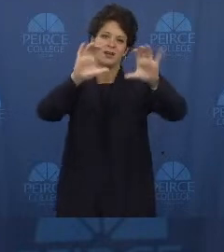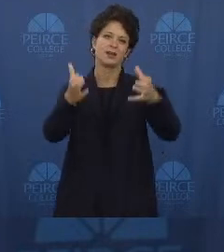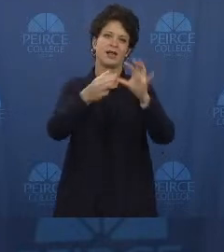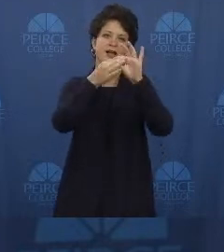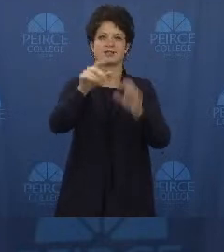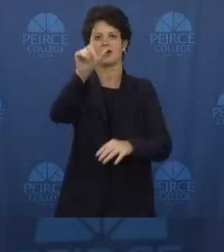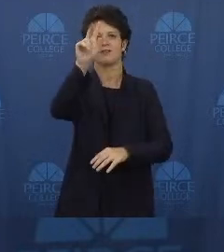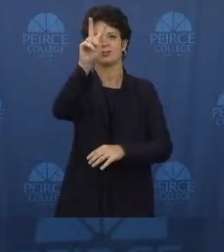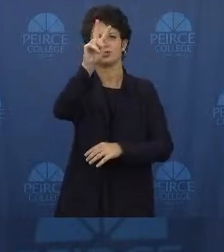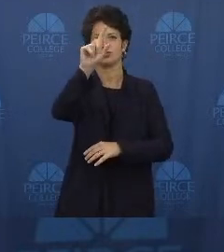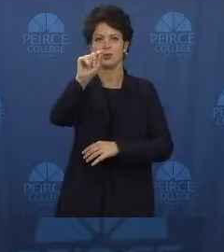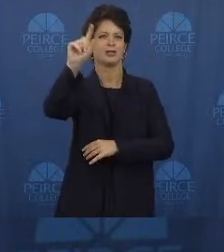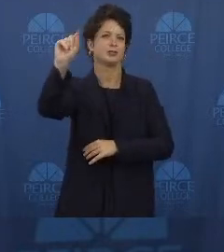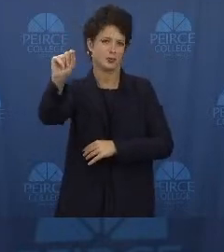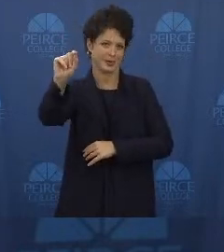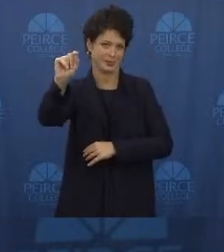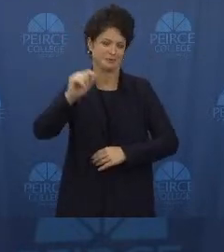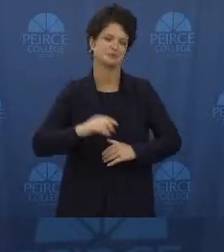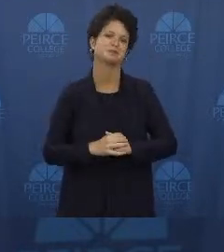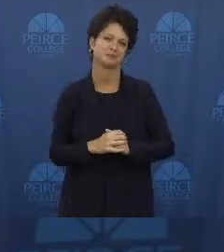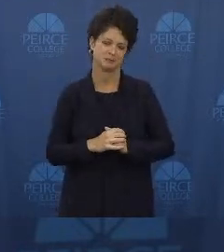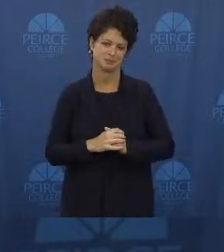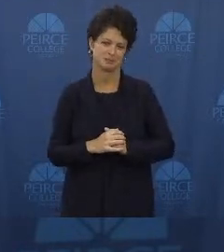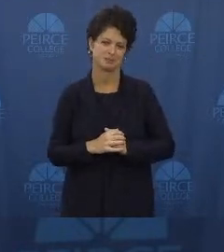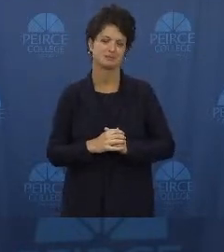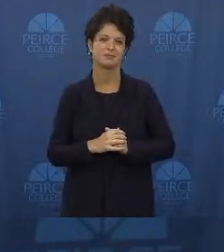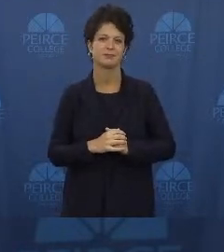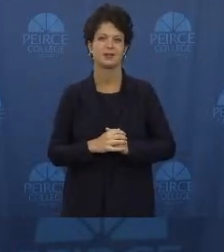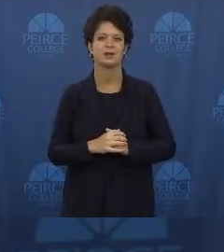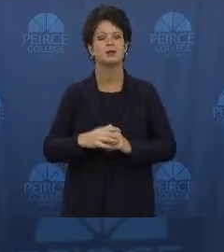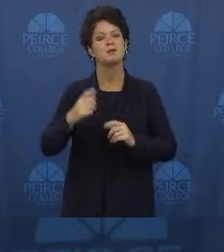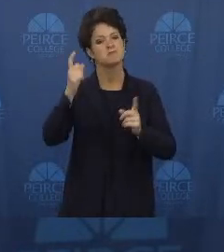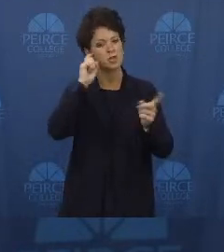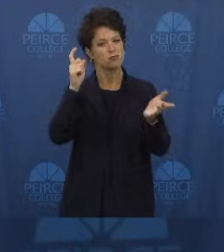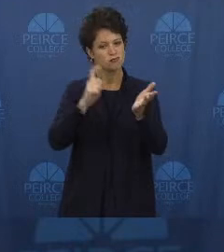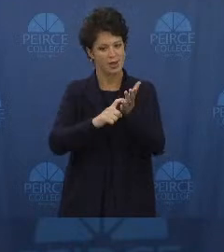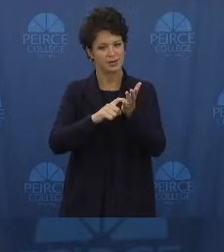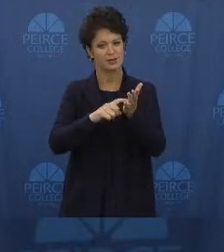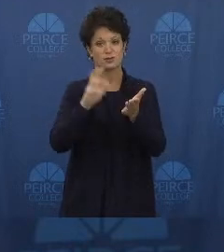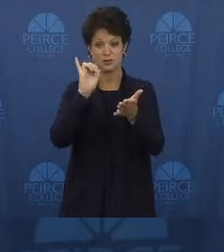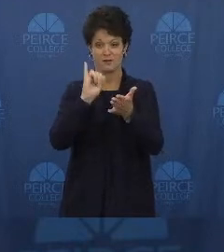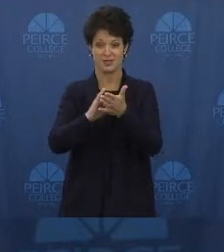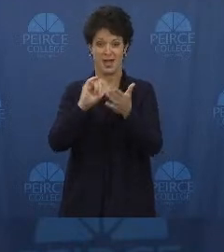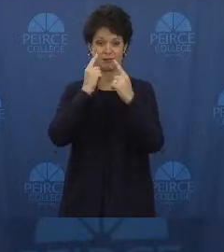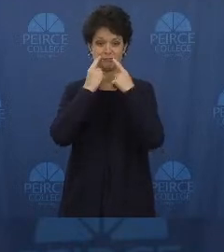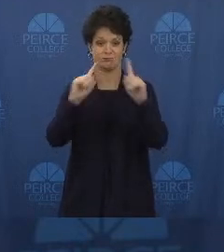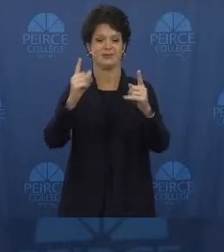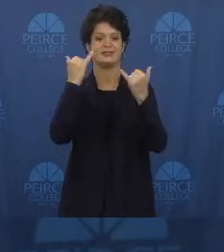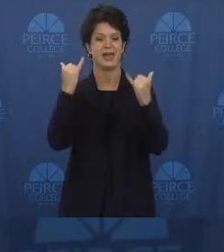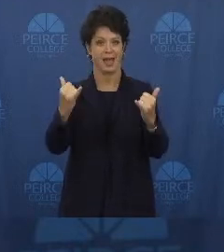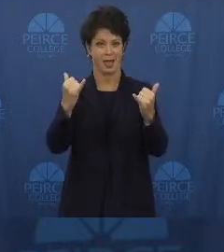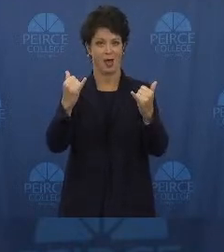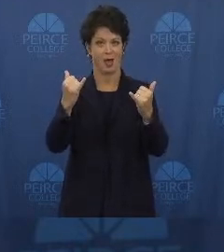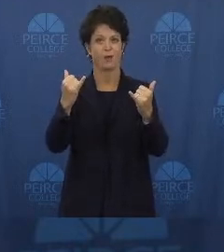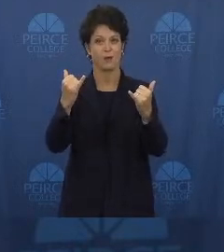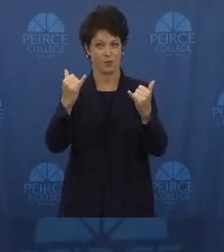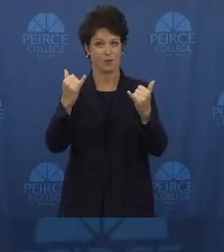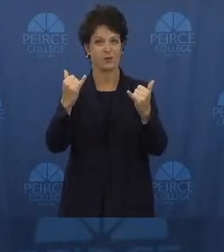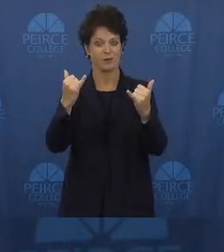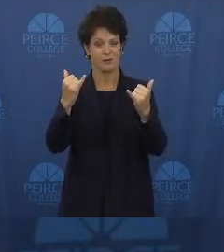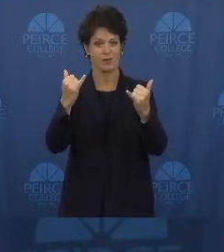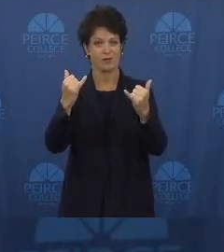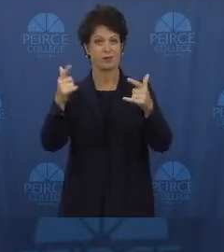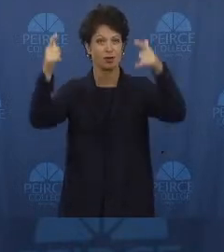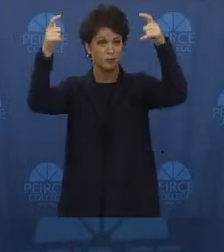of 2020. In recognition of that, you may now move your tassels